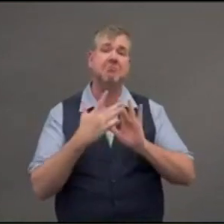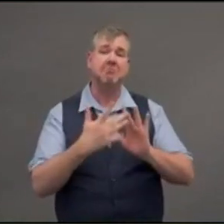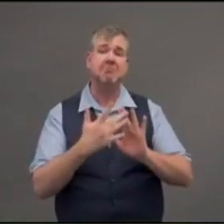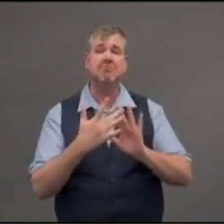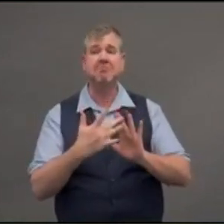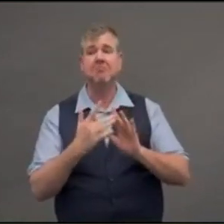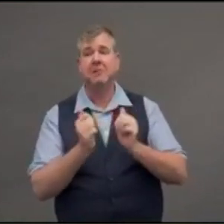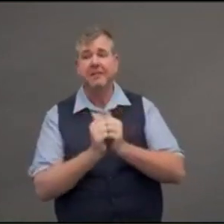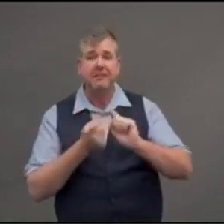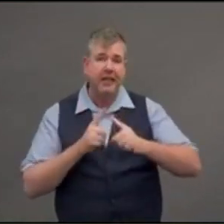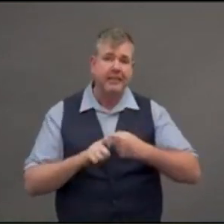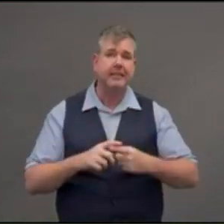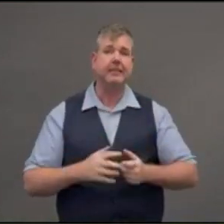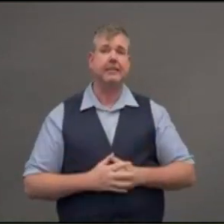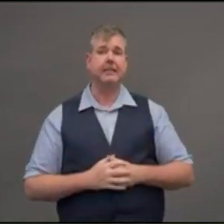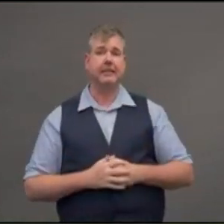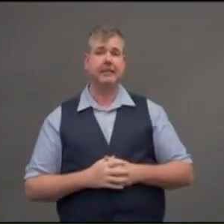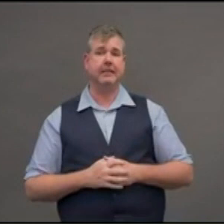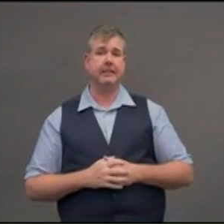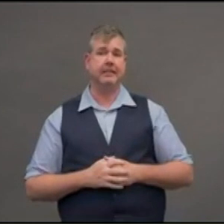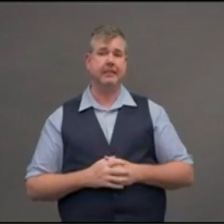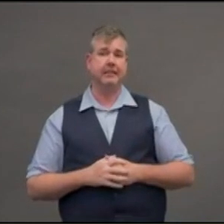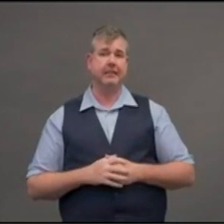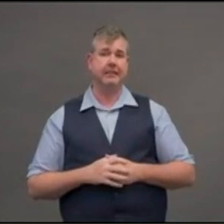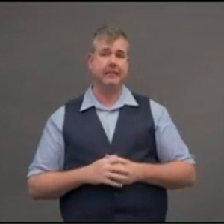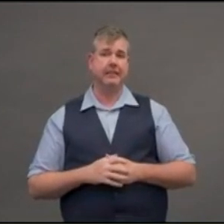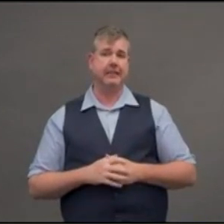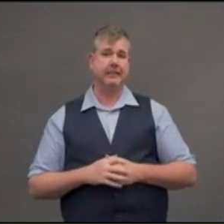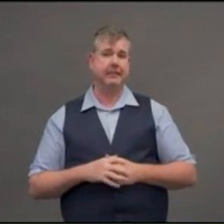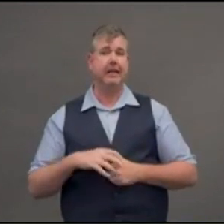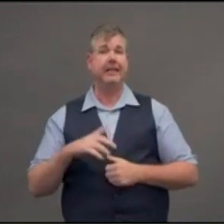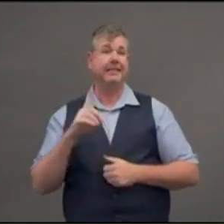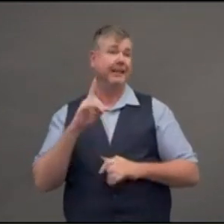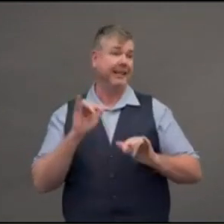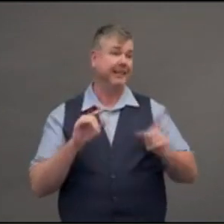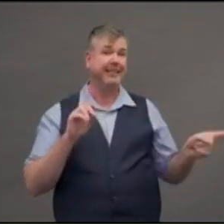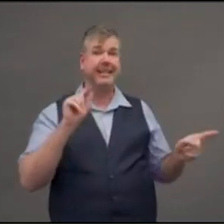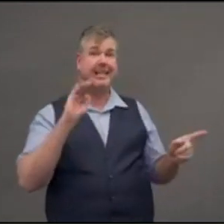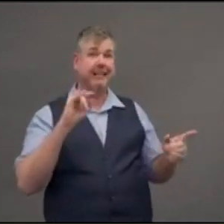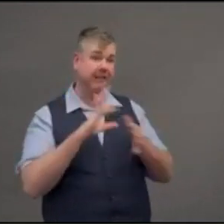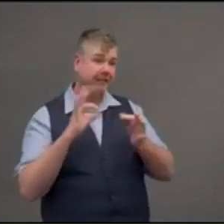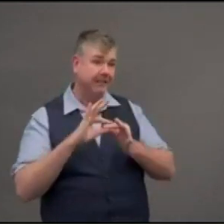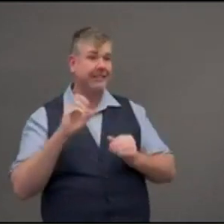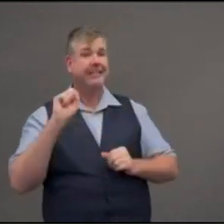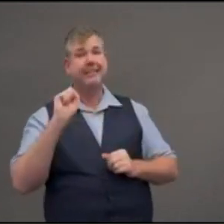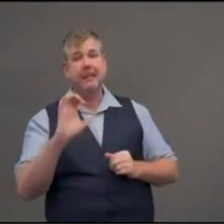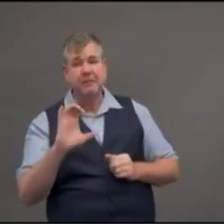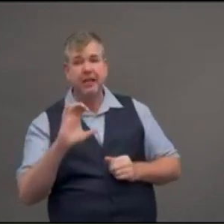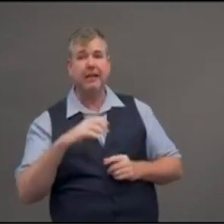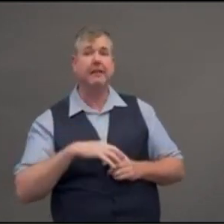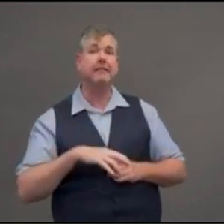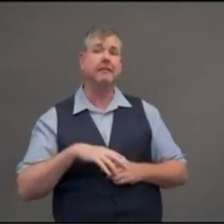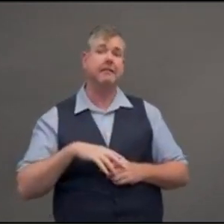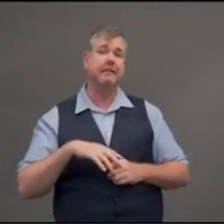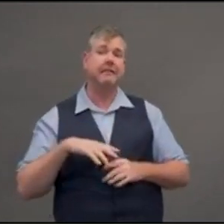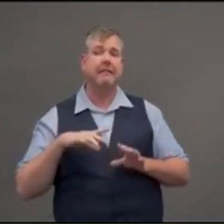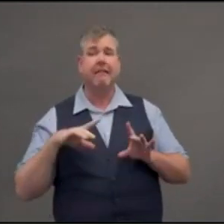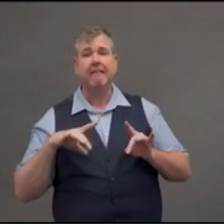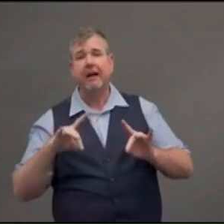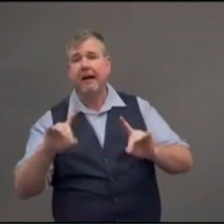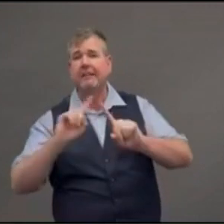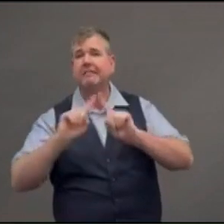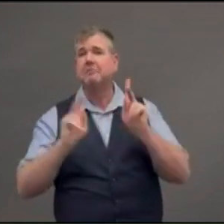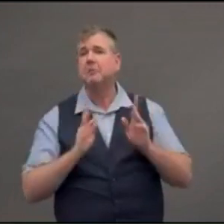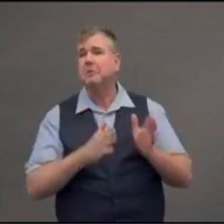said, Snapchat, Twitter, Instagram, just trying to find new ways to interact with each